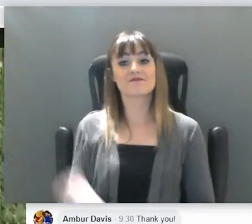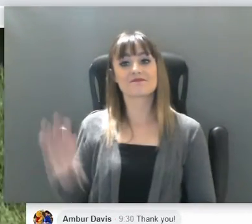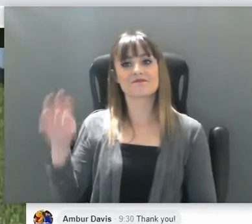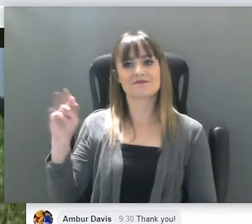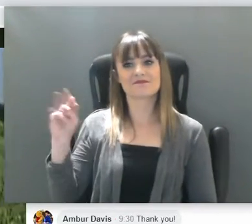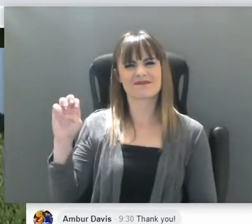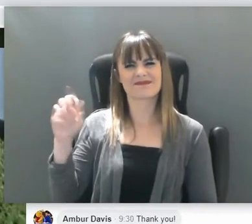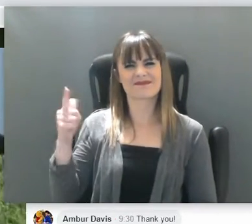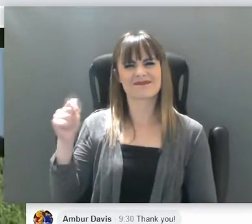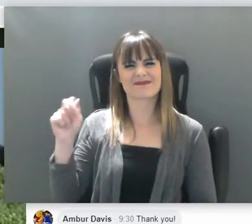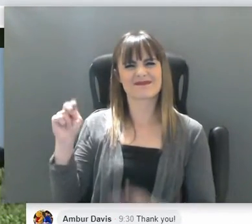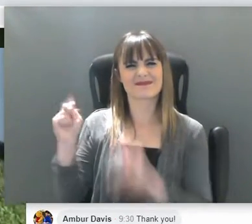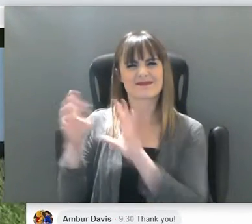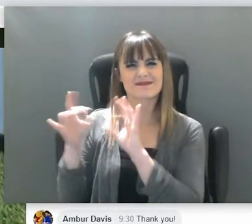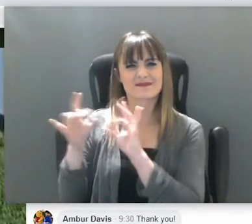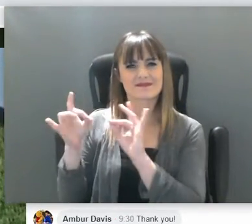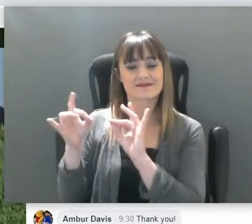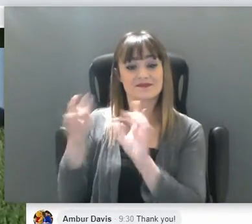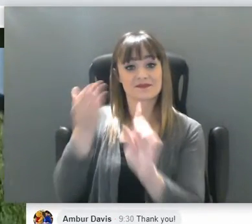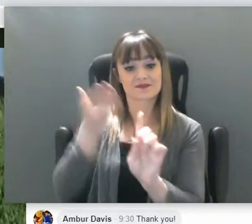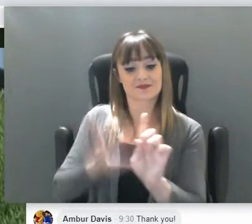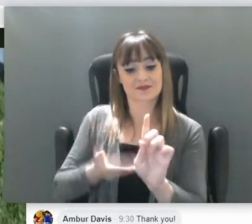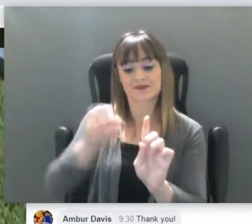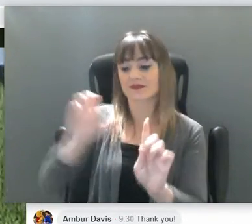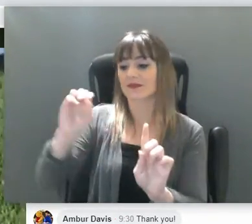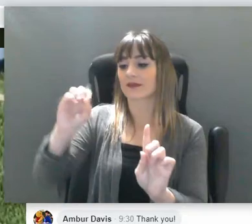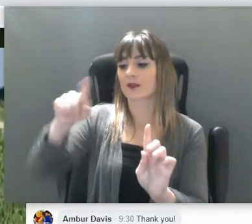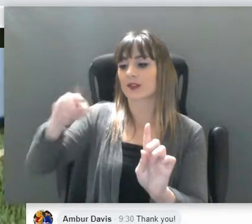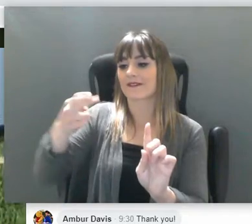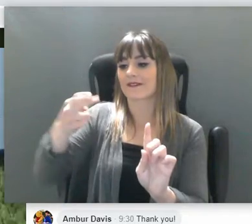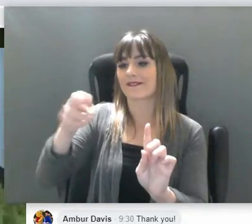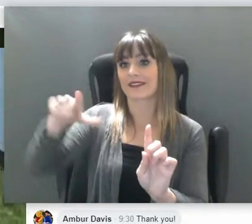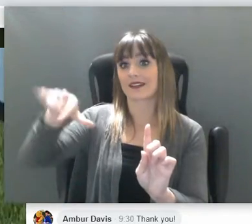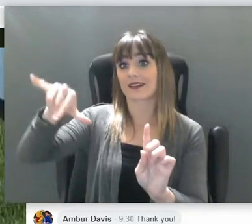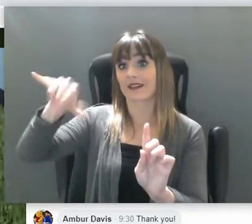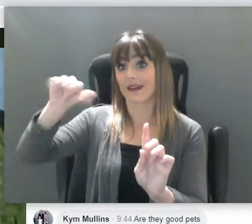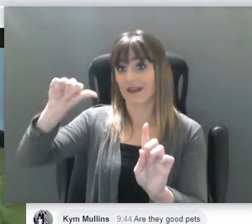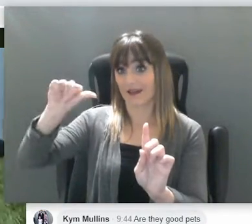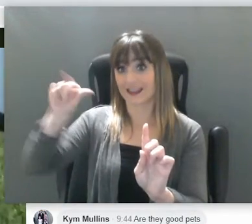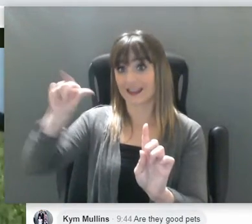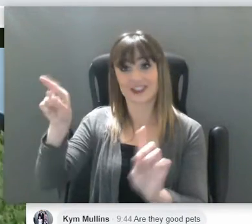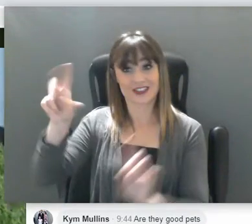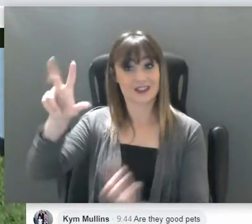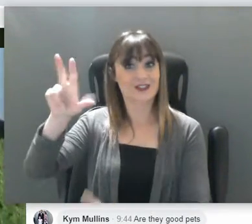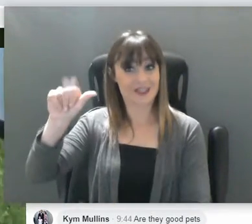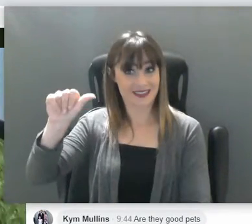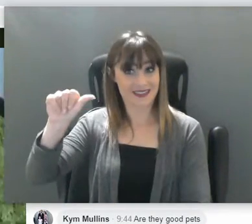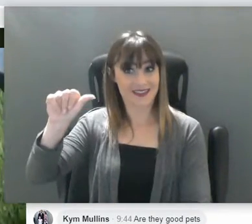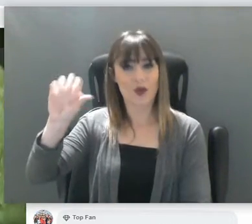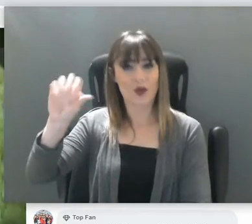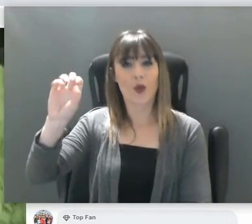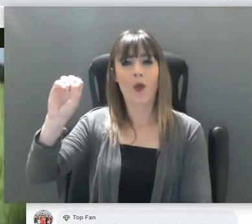is Ophelia. She is a Virginia opossum. And as you can see, her body is covered in fur. And that's